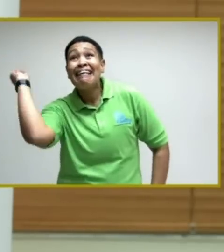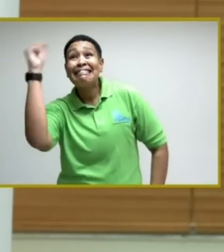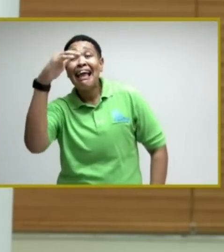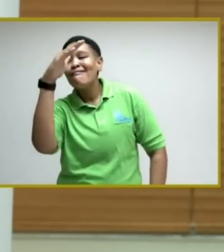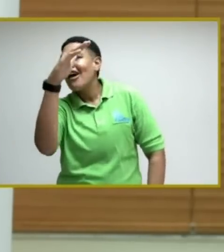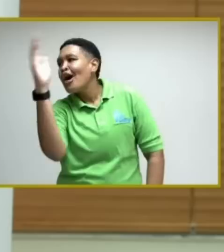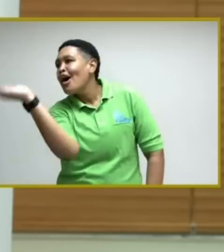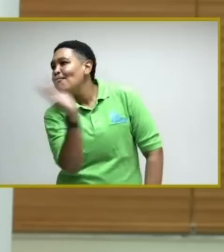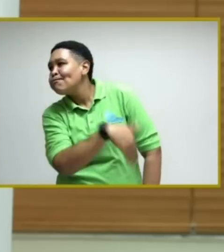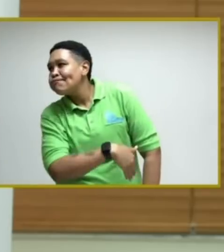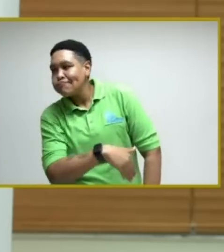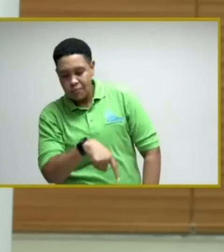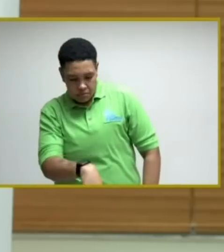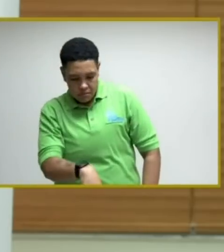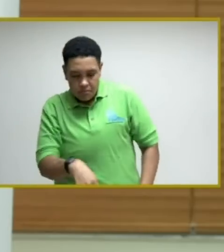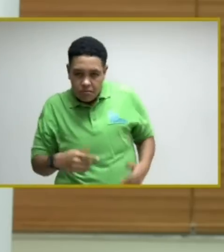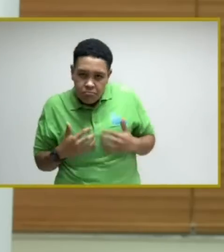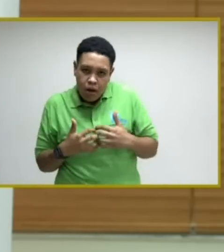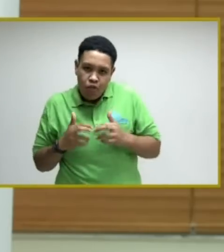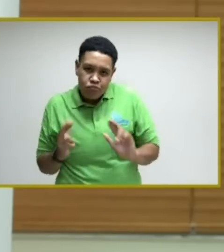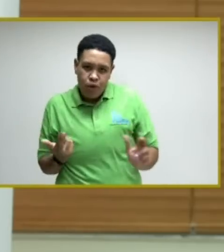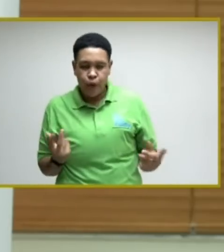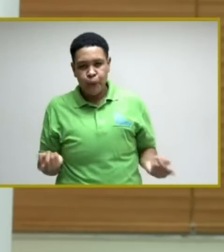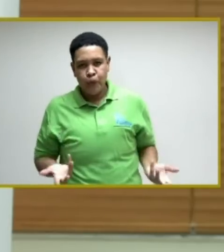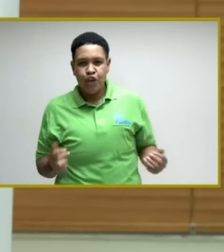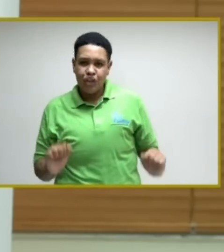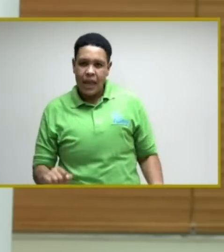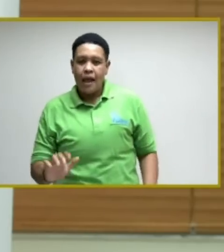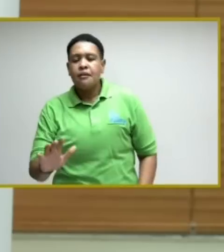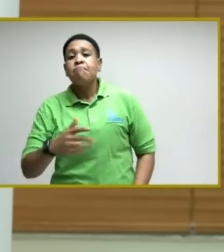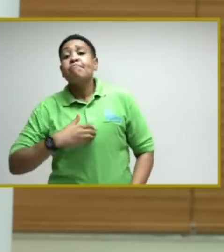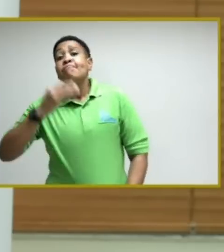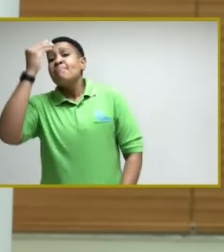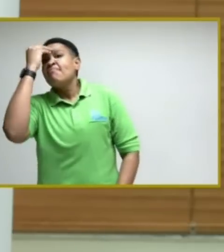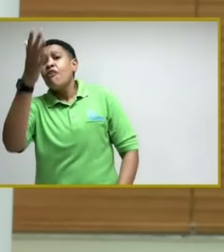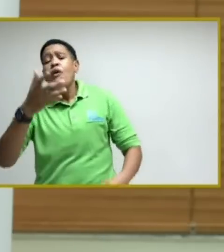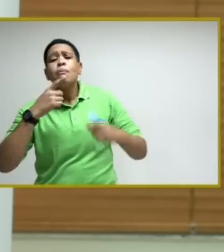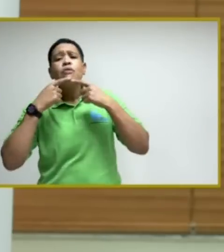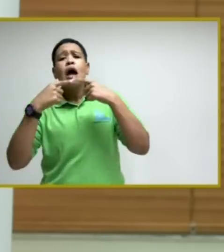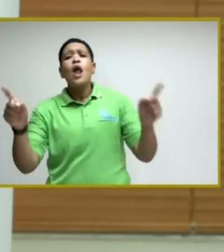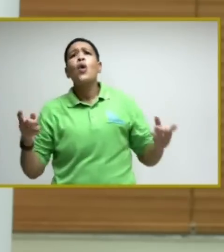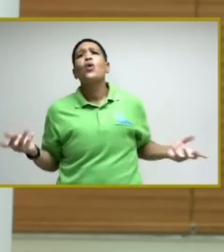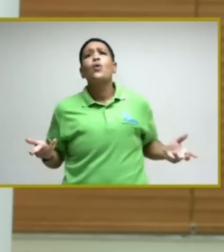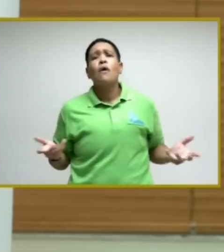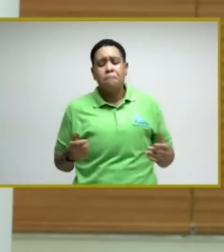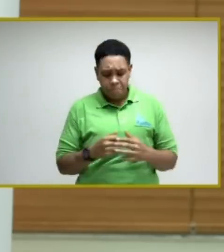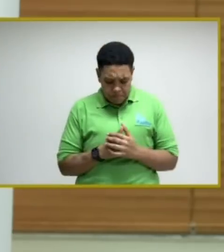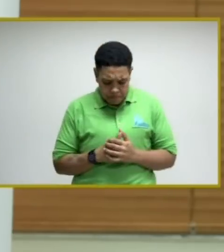few days. I'd also like to announce that